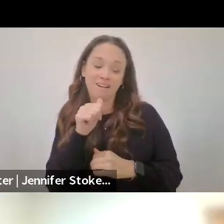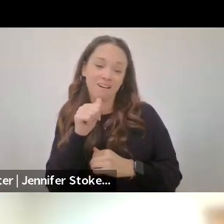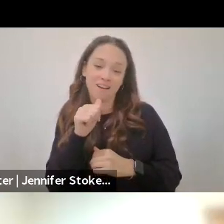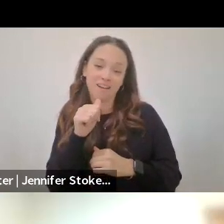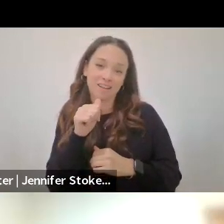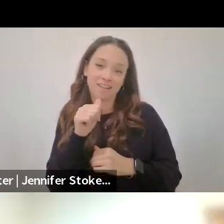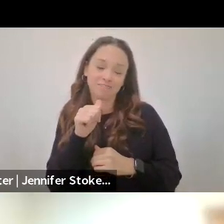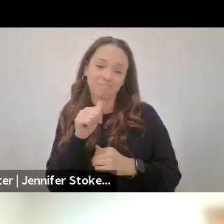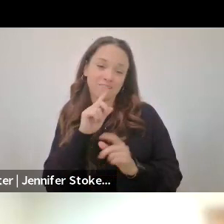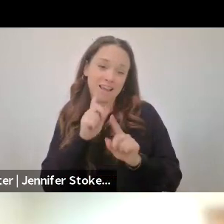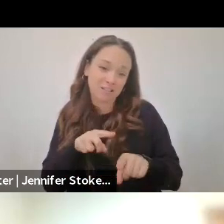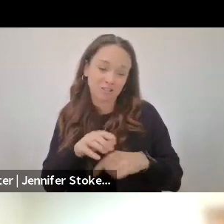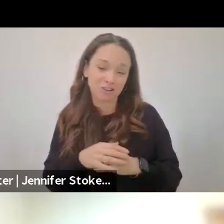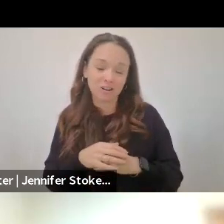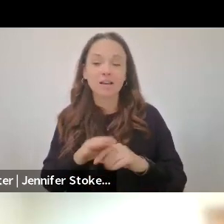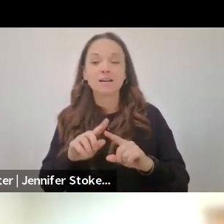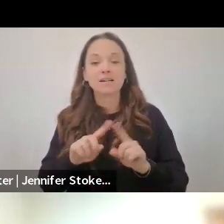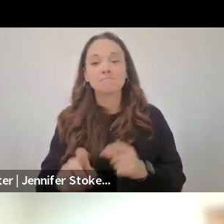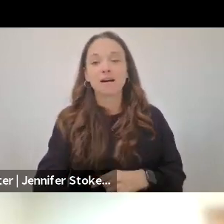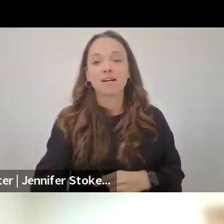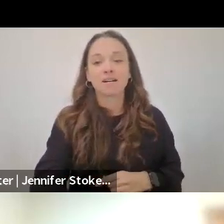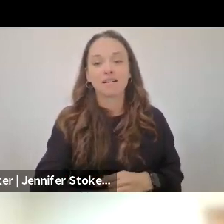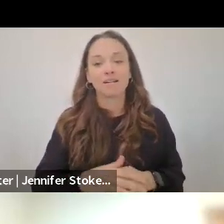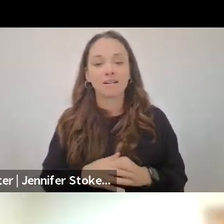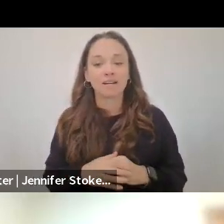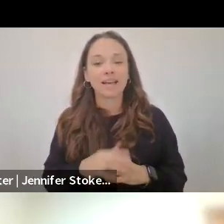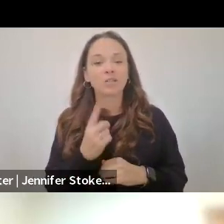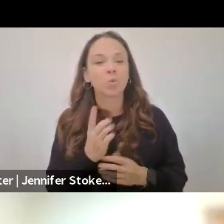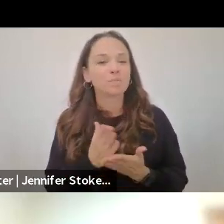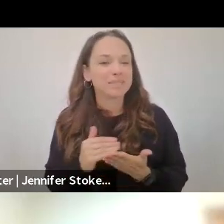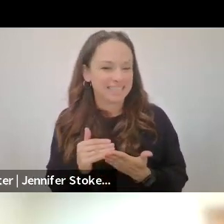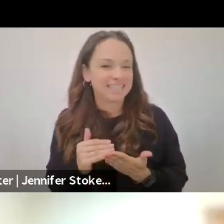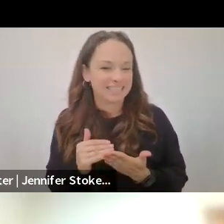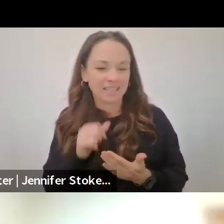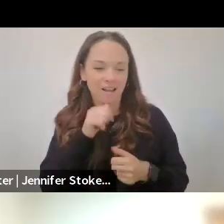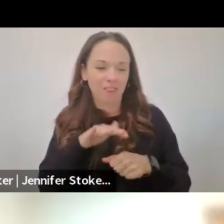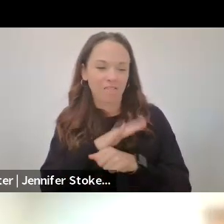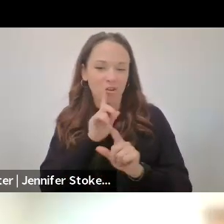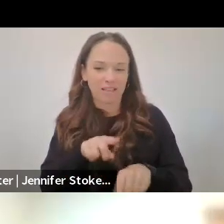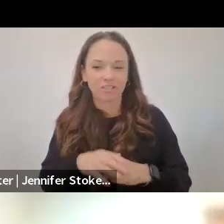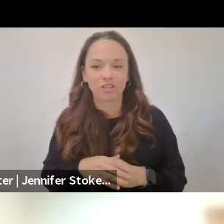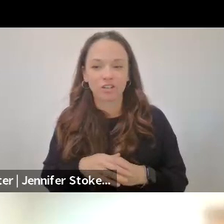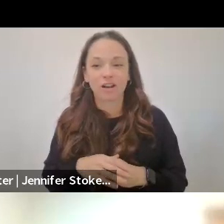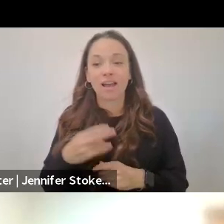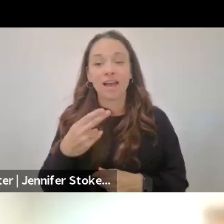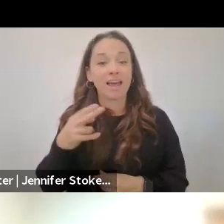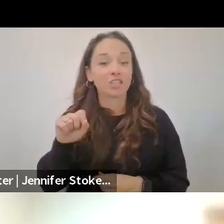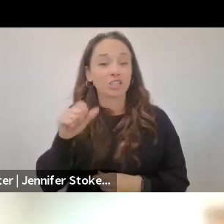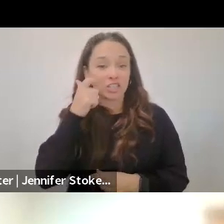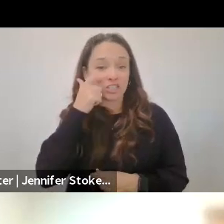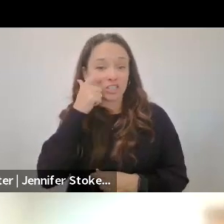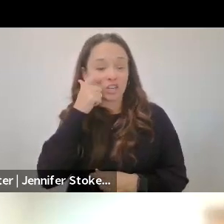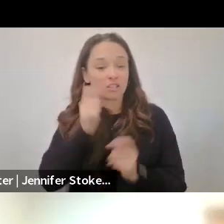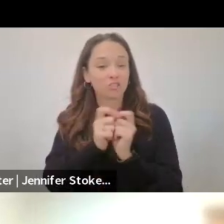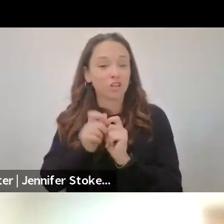is one of those pieces. HHS just updated their language access plan. The last time it